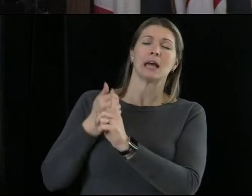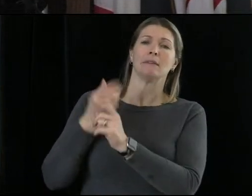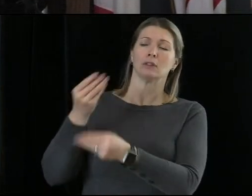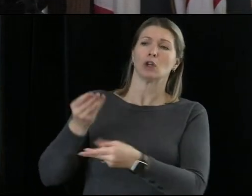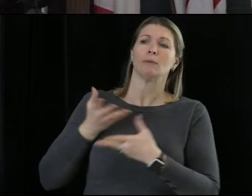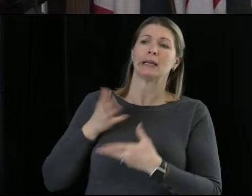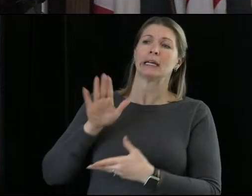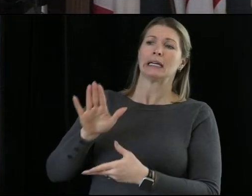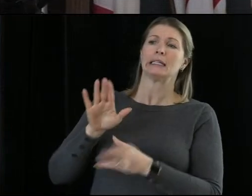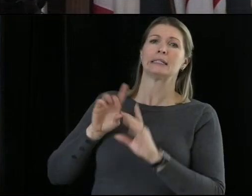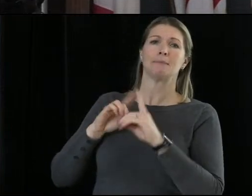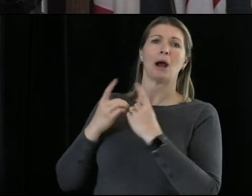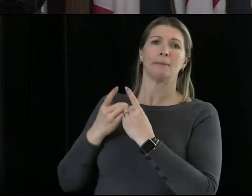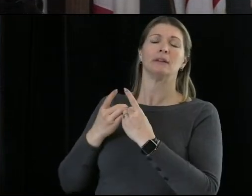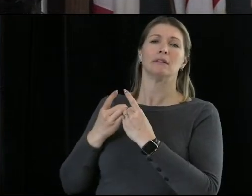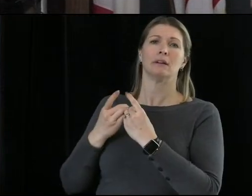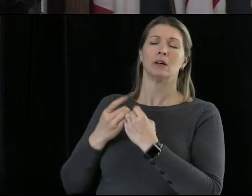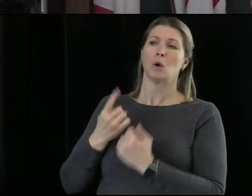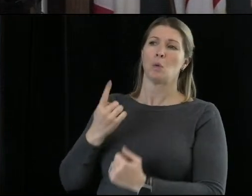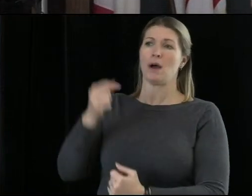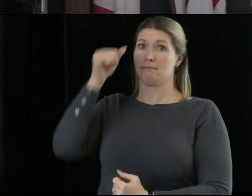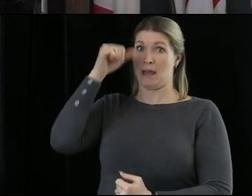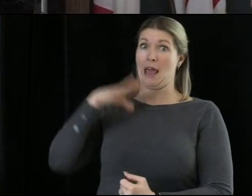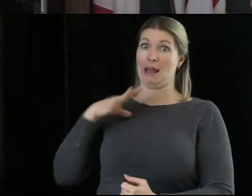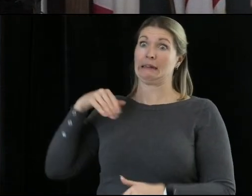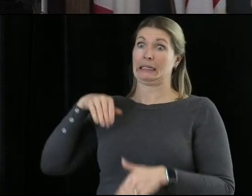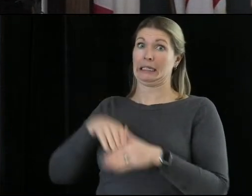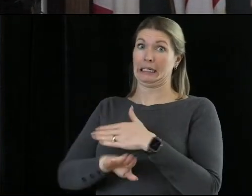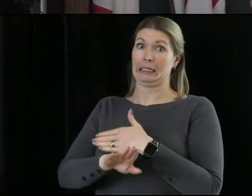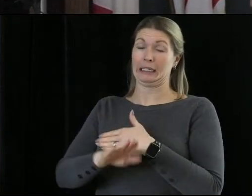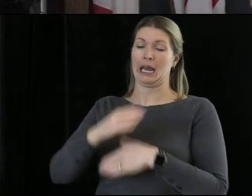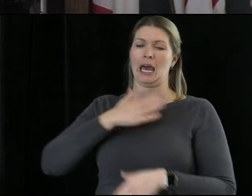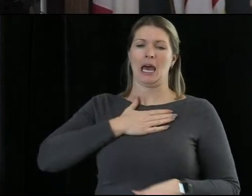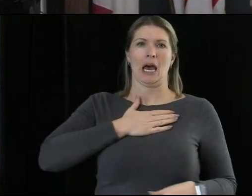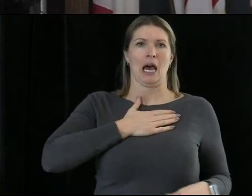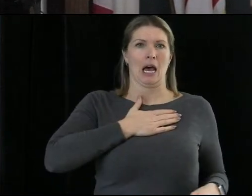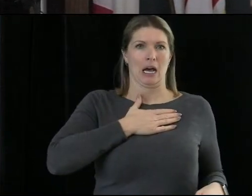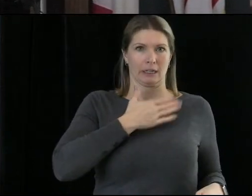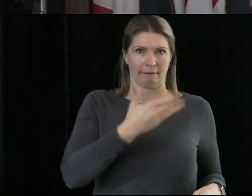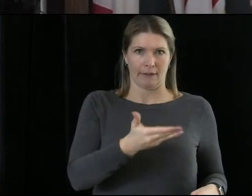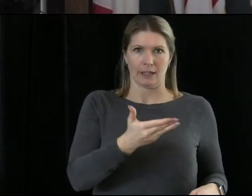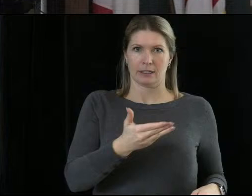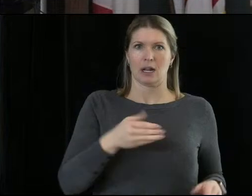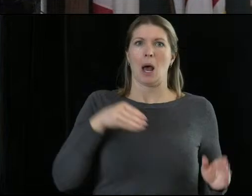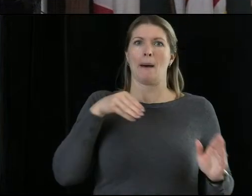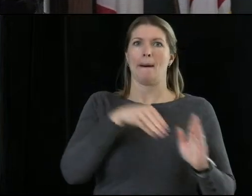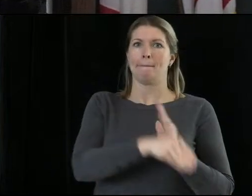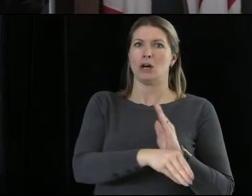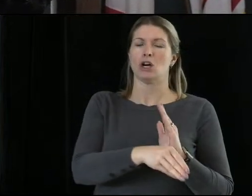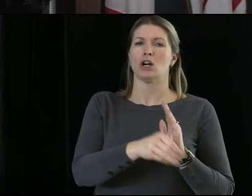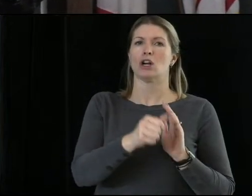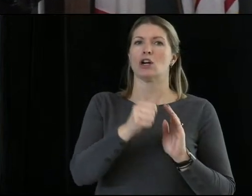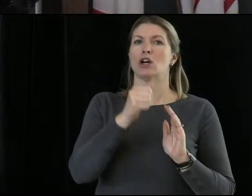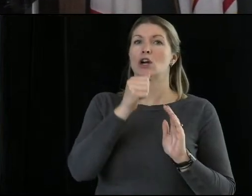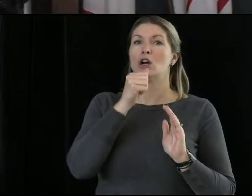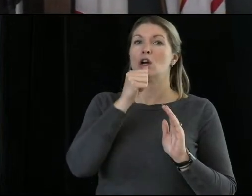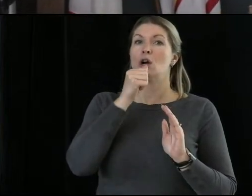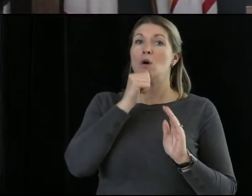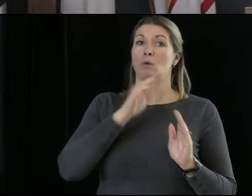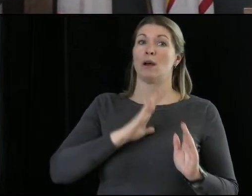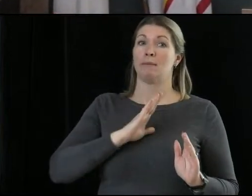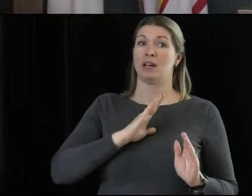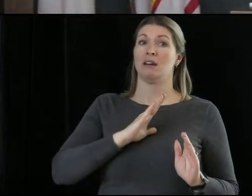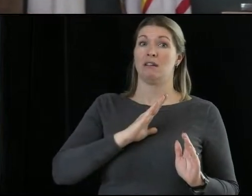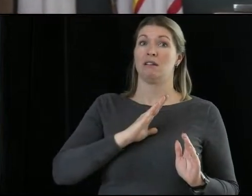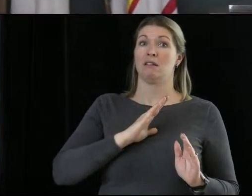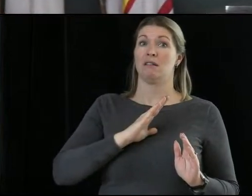his detachment, a man had come in and confessed to murdering a woman several years prior. And